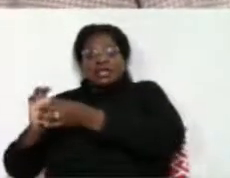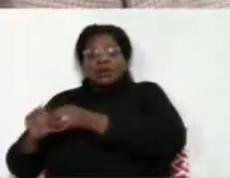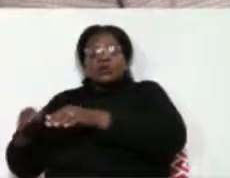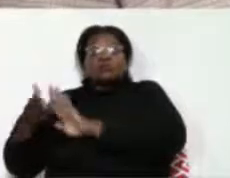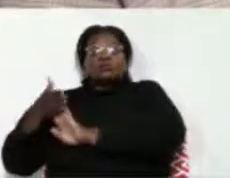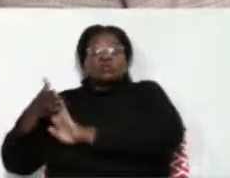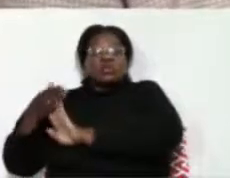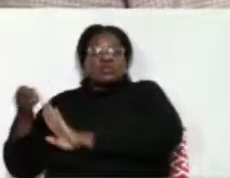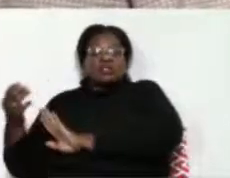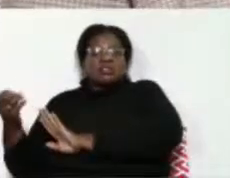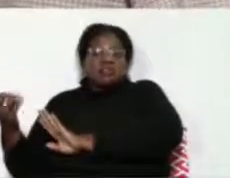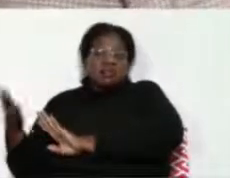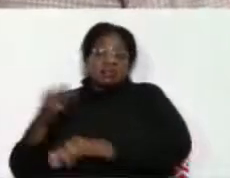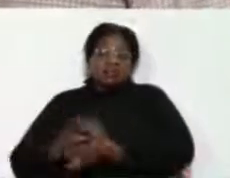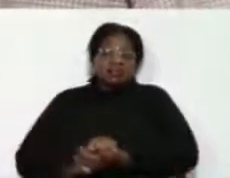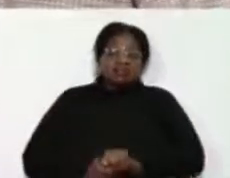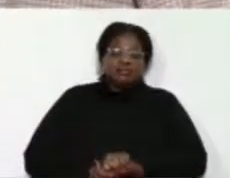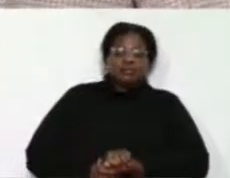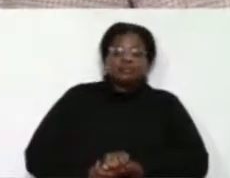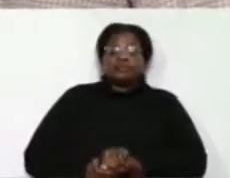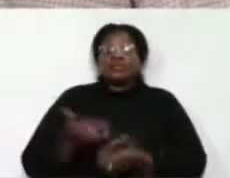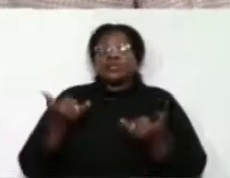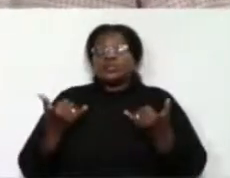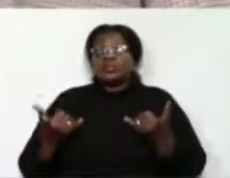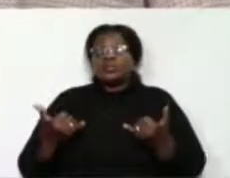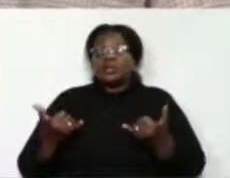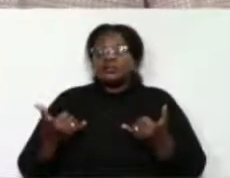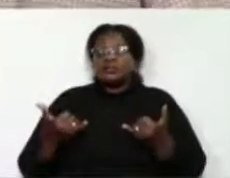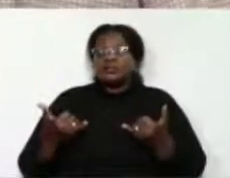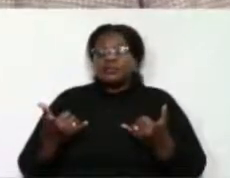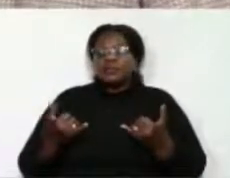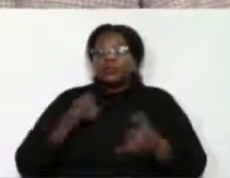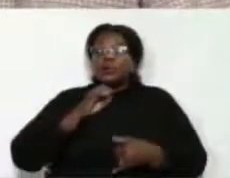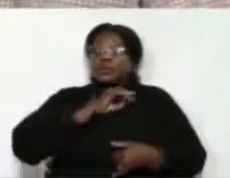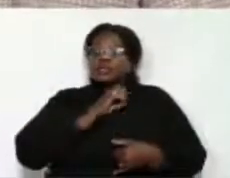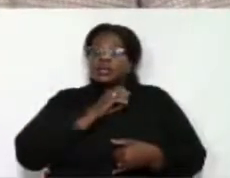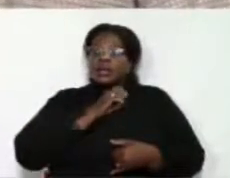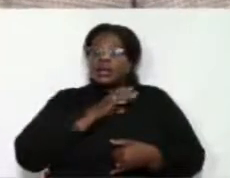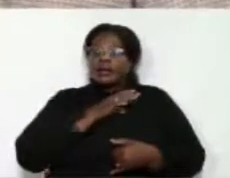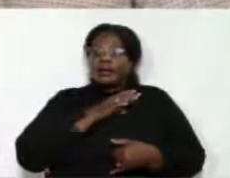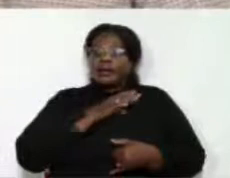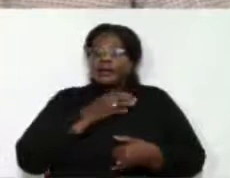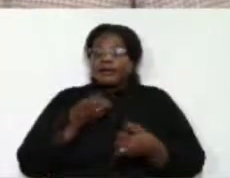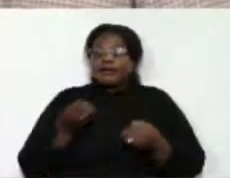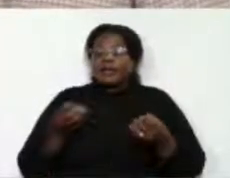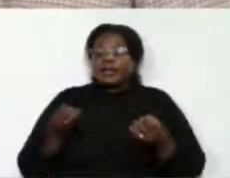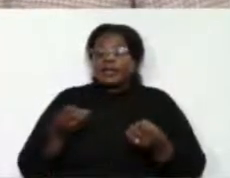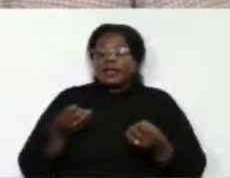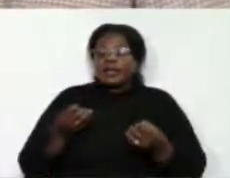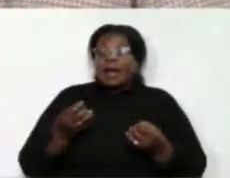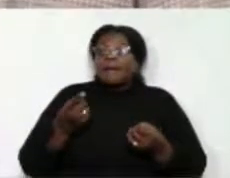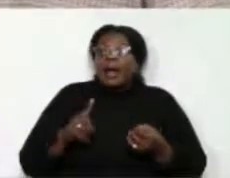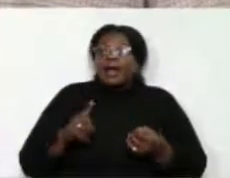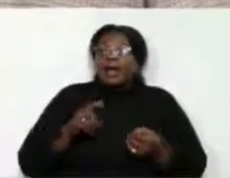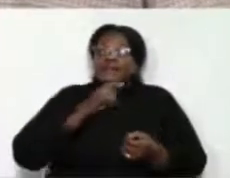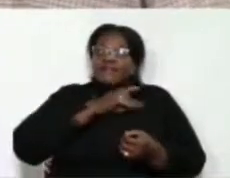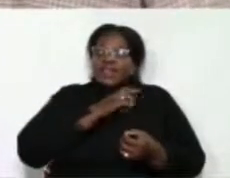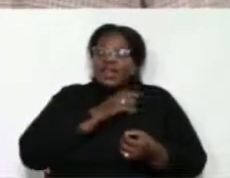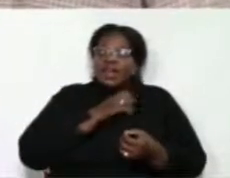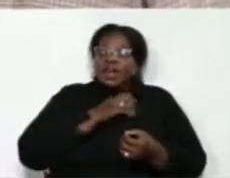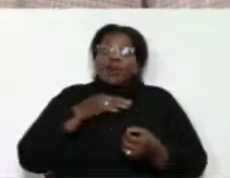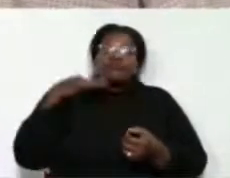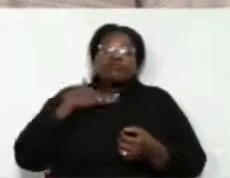my house could be repossessed if you leave, and vice versa. So we get a bit scared about that. But the fear of conflict, scared to discuss the